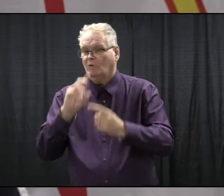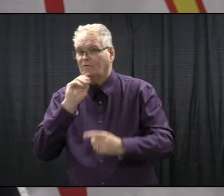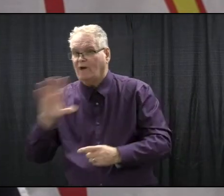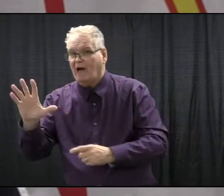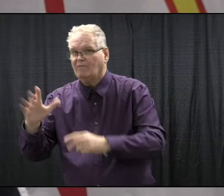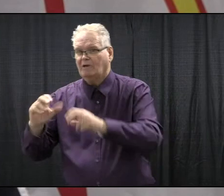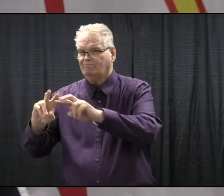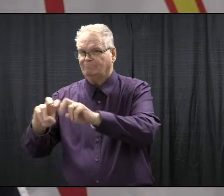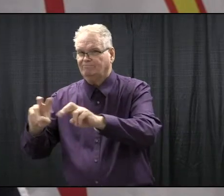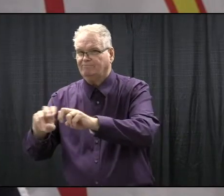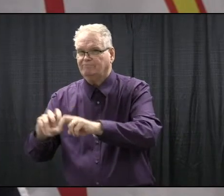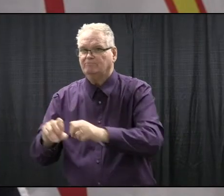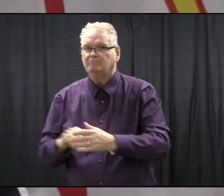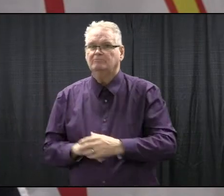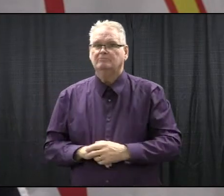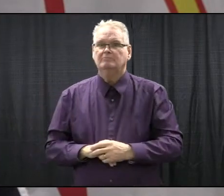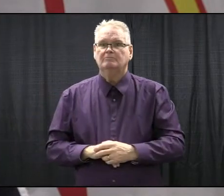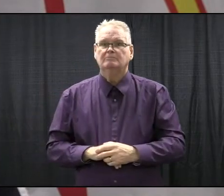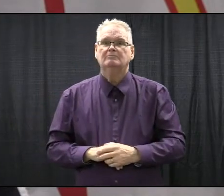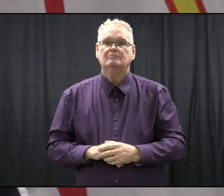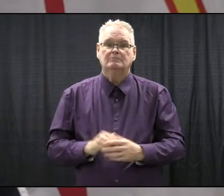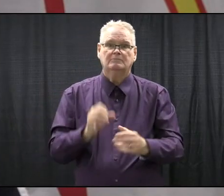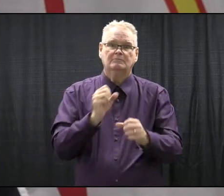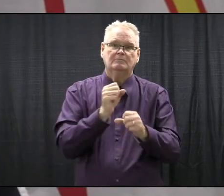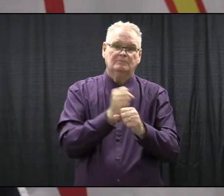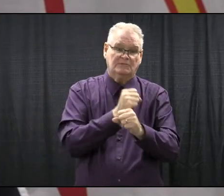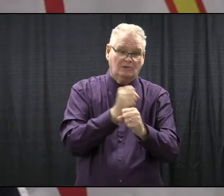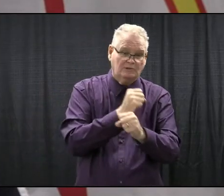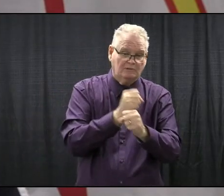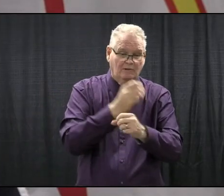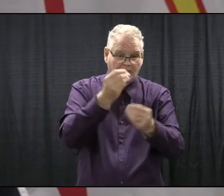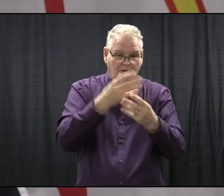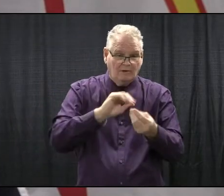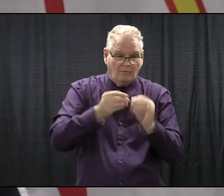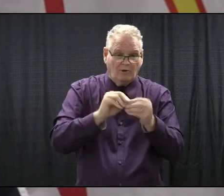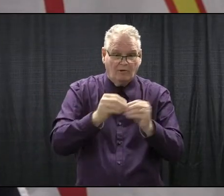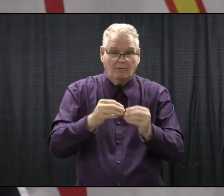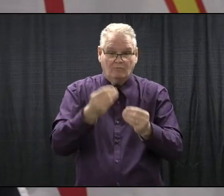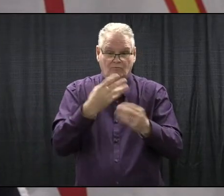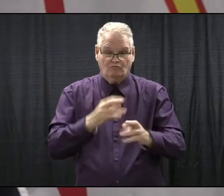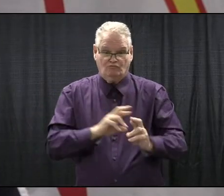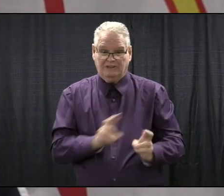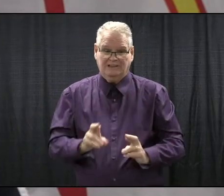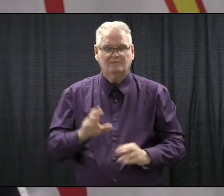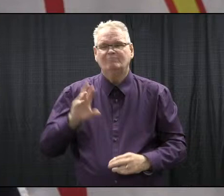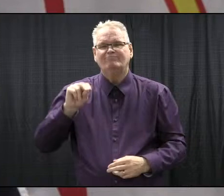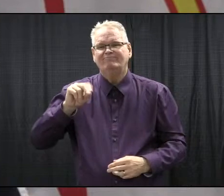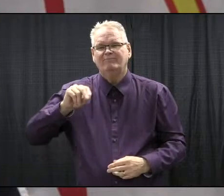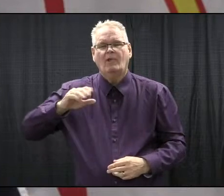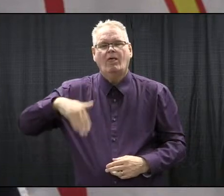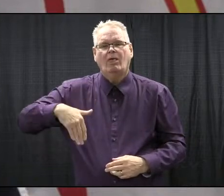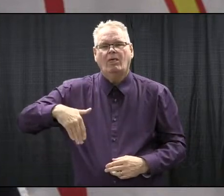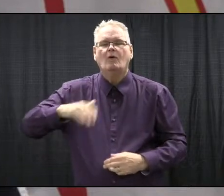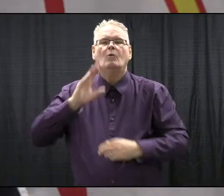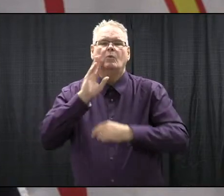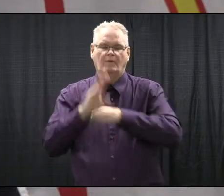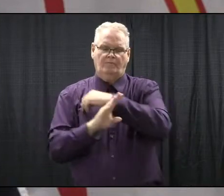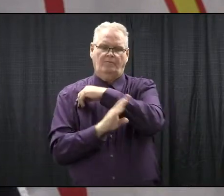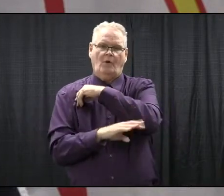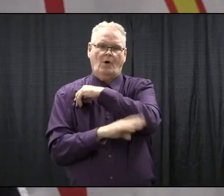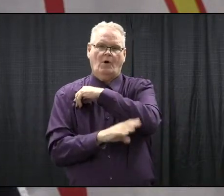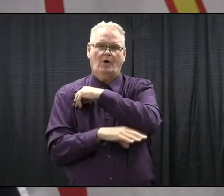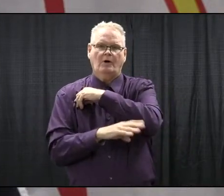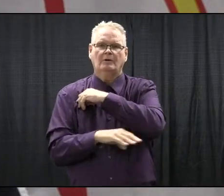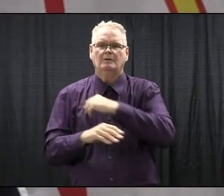until sometime in the fall. Yeah, we won't, unfortunately, won't be able to vaccinate kids in that age group before